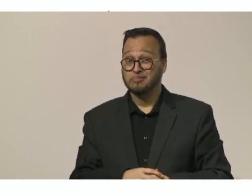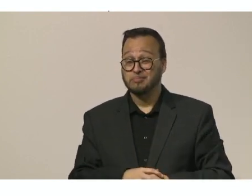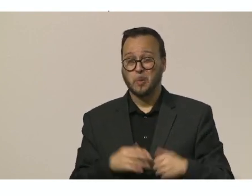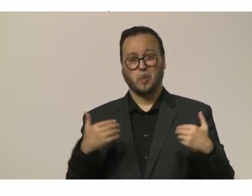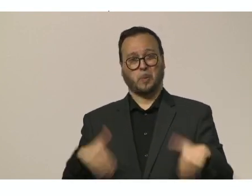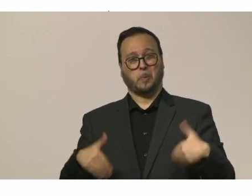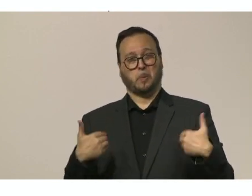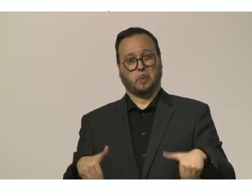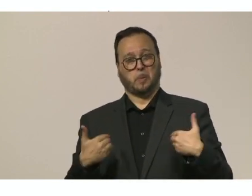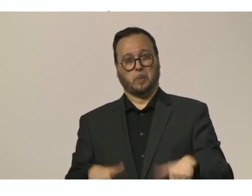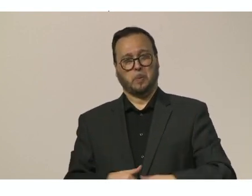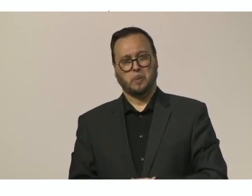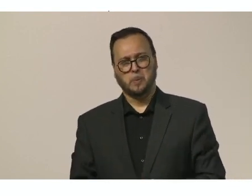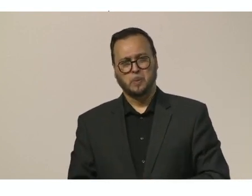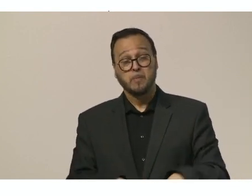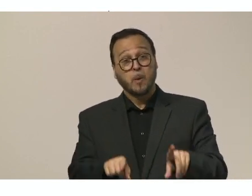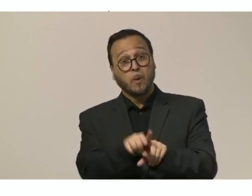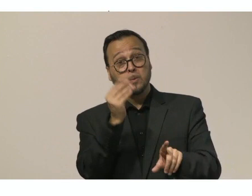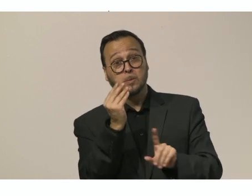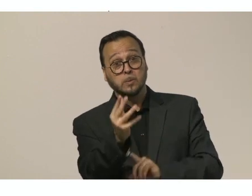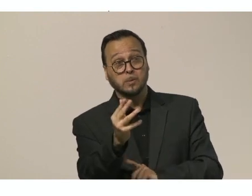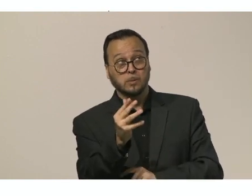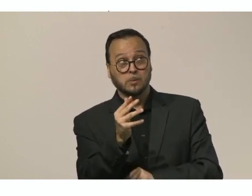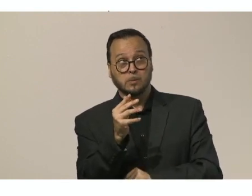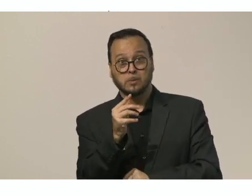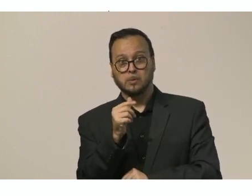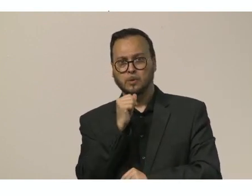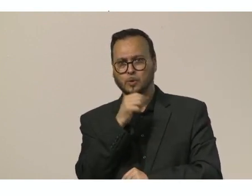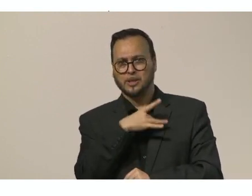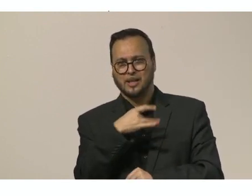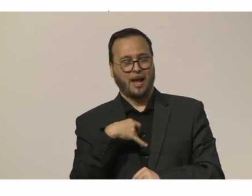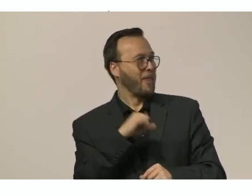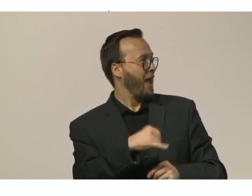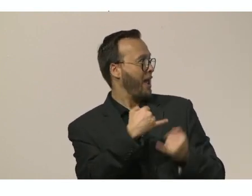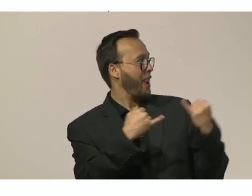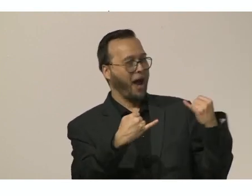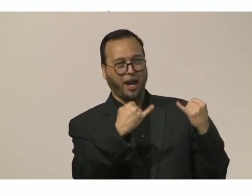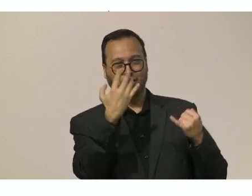incredible. And by the way, who doesn't like a line graph that looks like this?